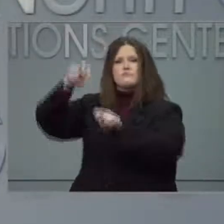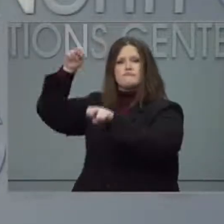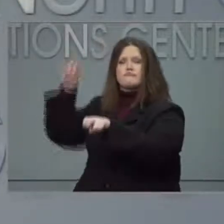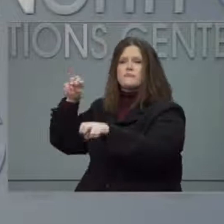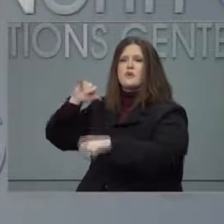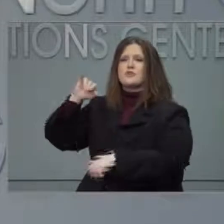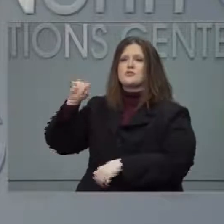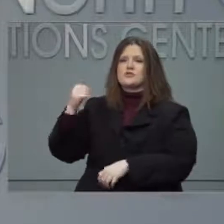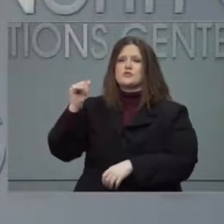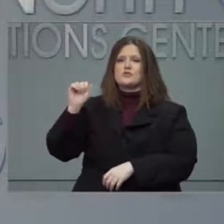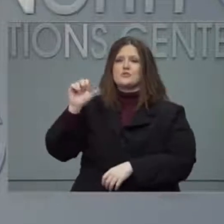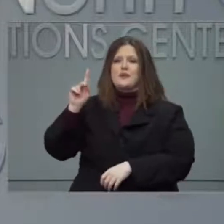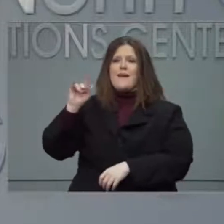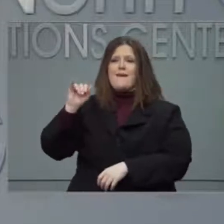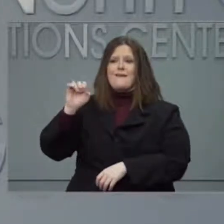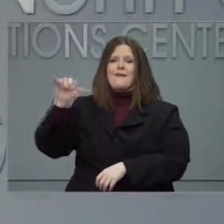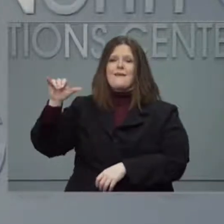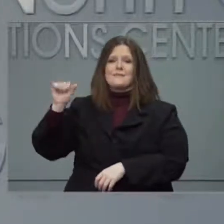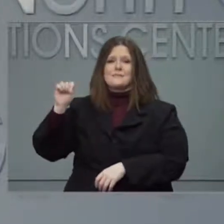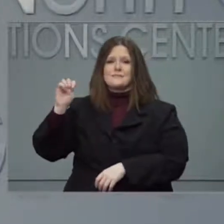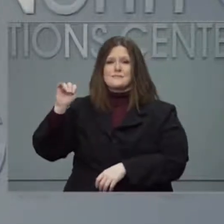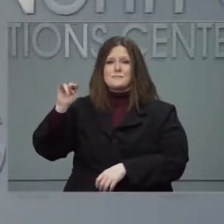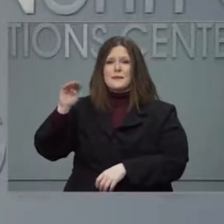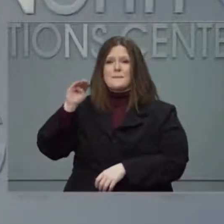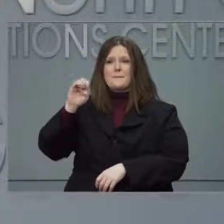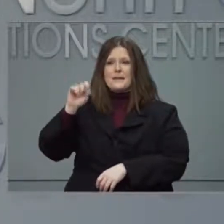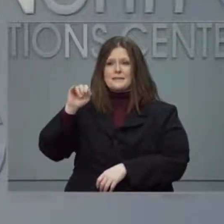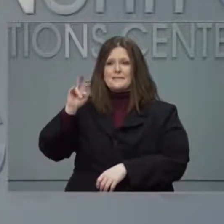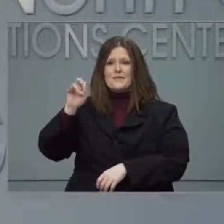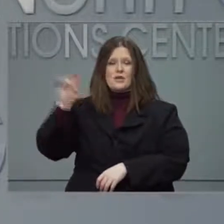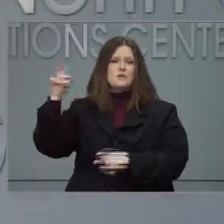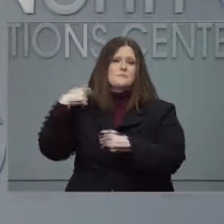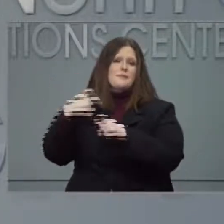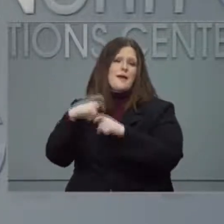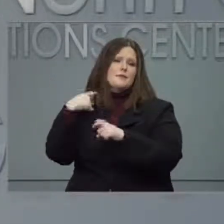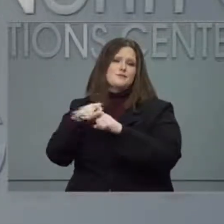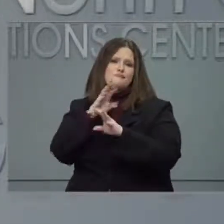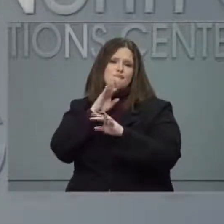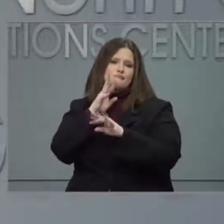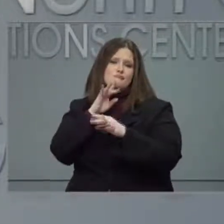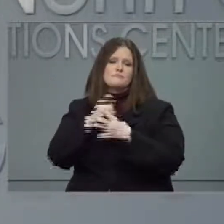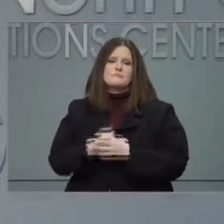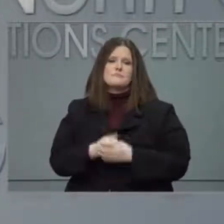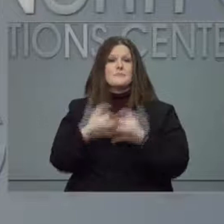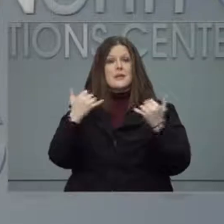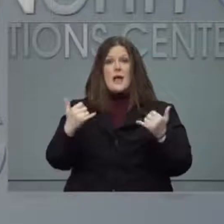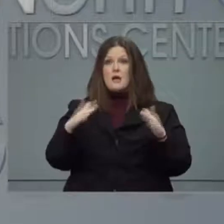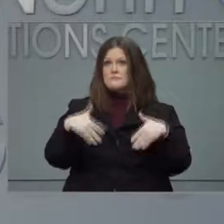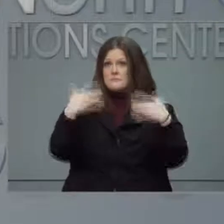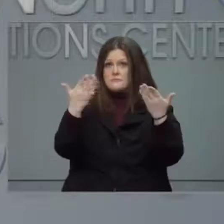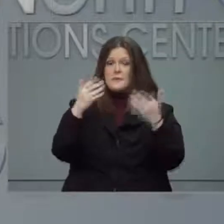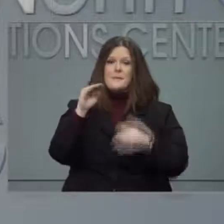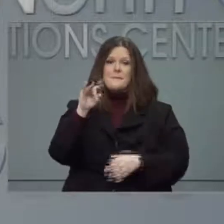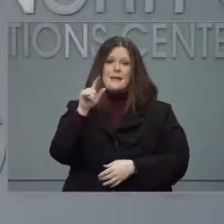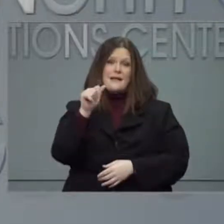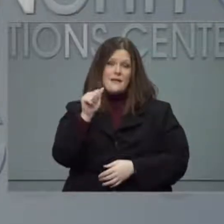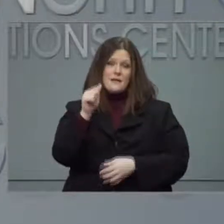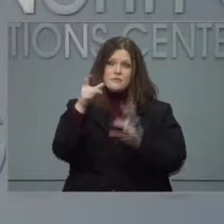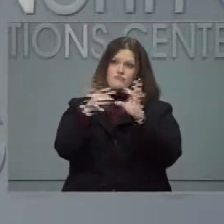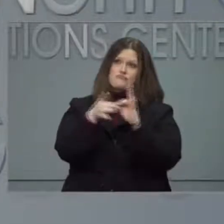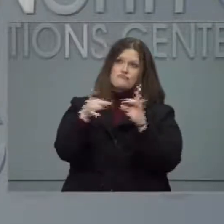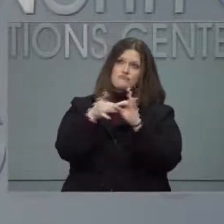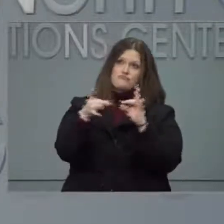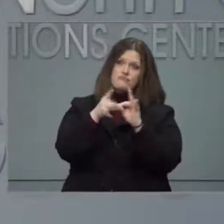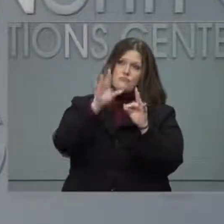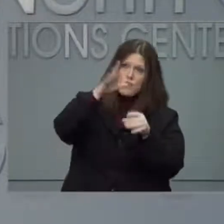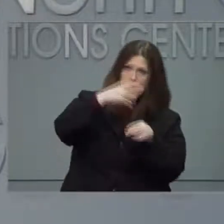Jackie Mativier are our Spanish language interpreters. We'll now take questions from the media. If you can give